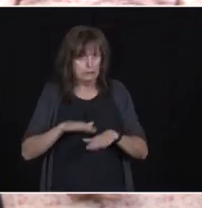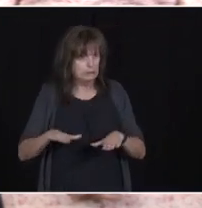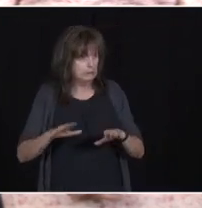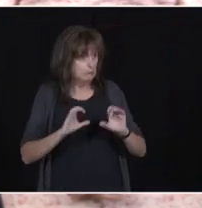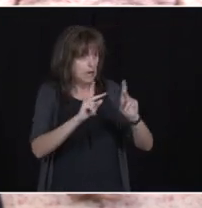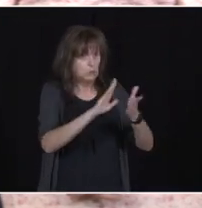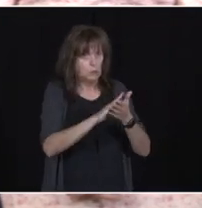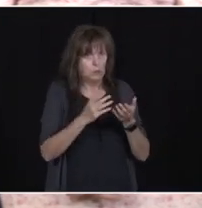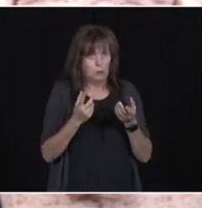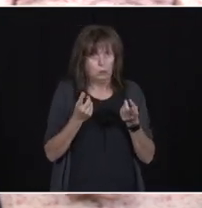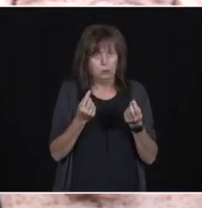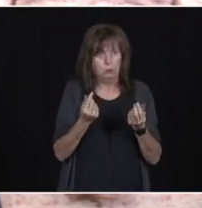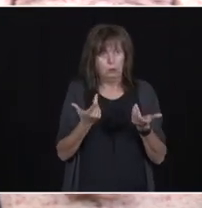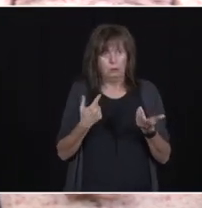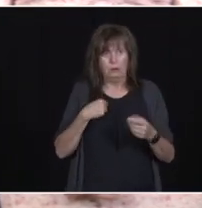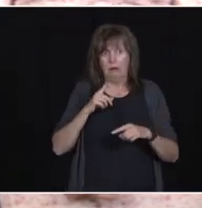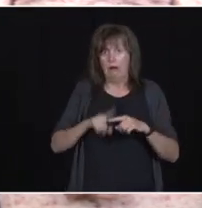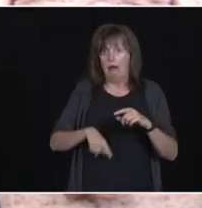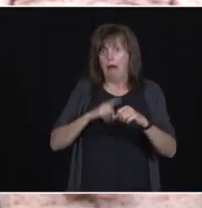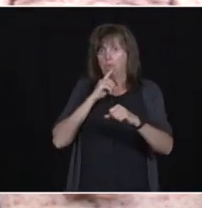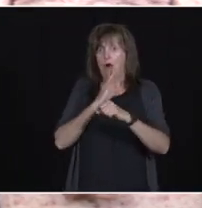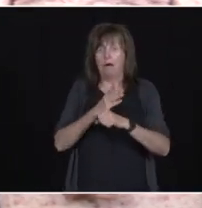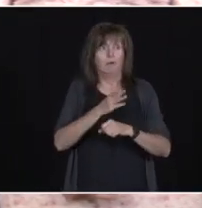going back to class and